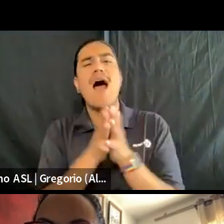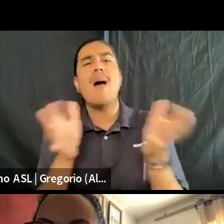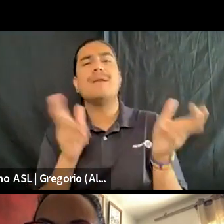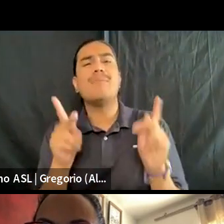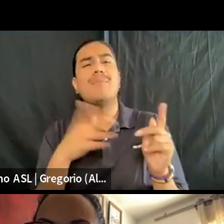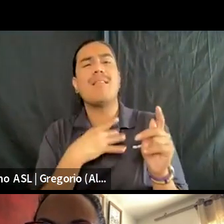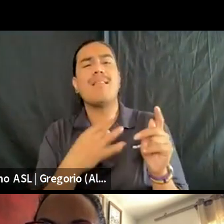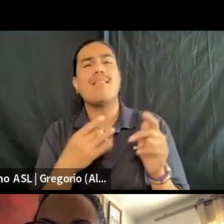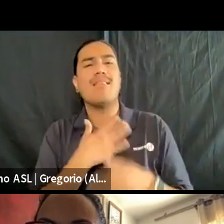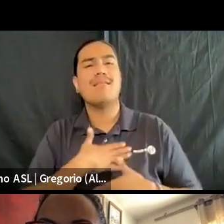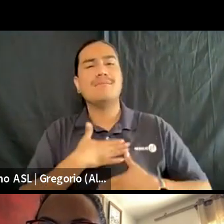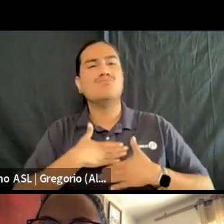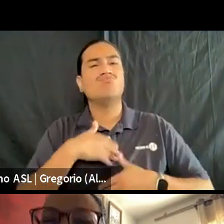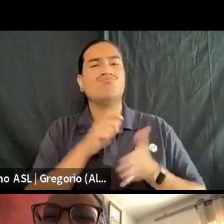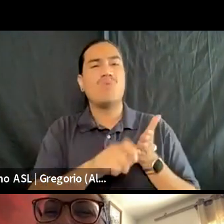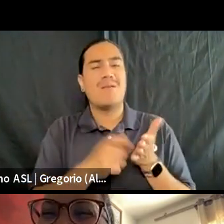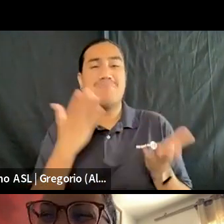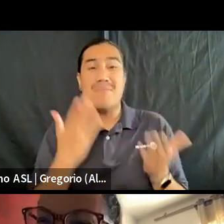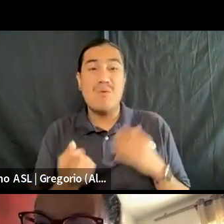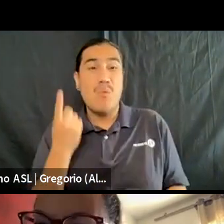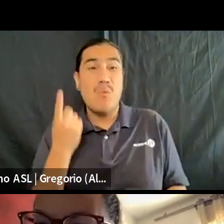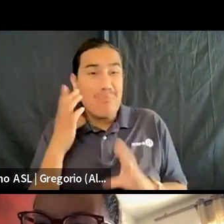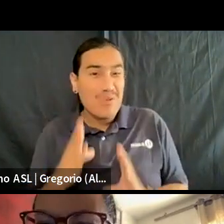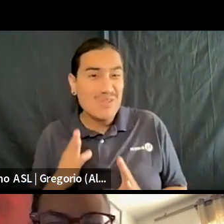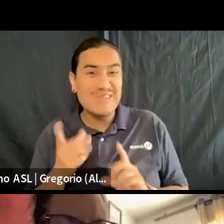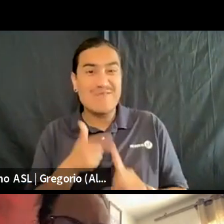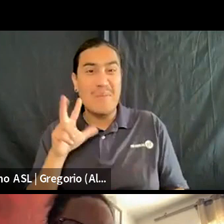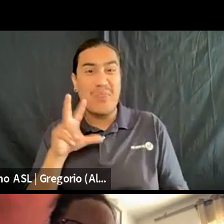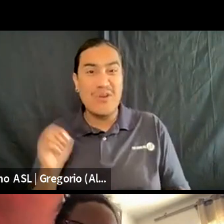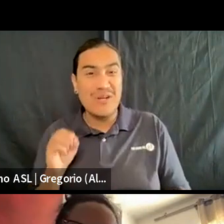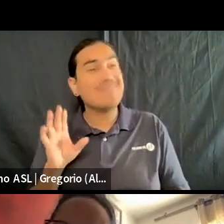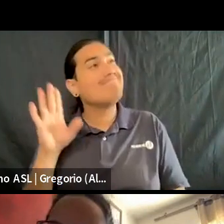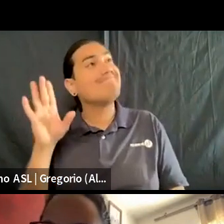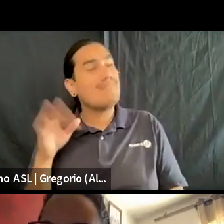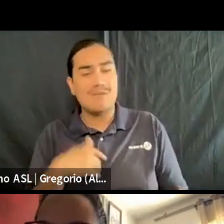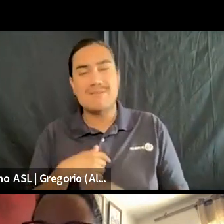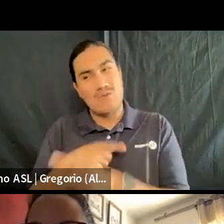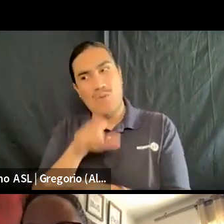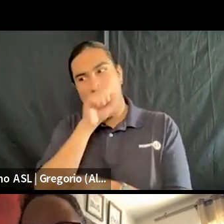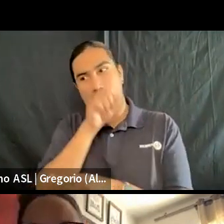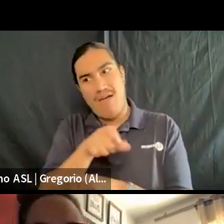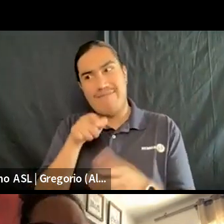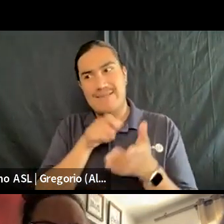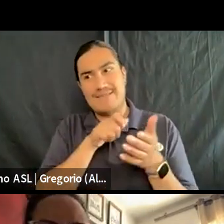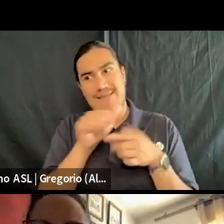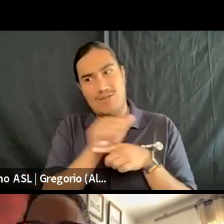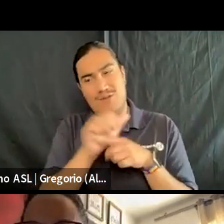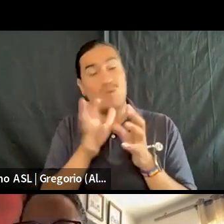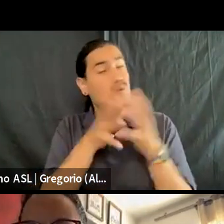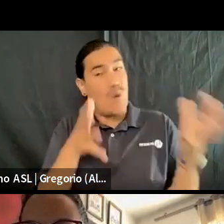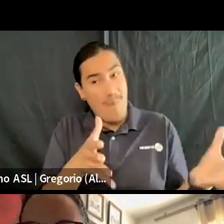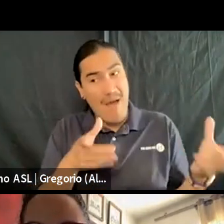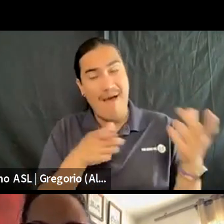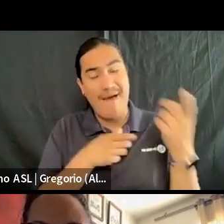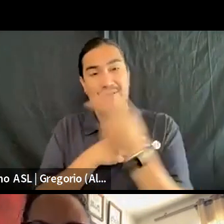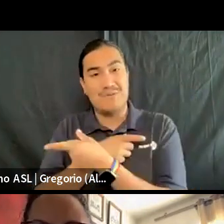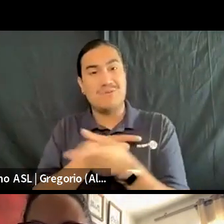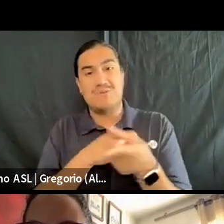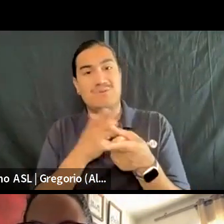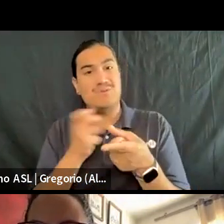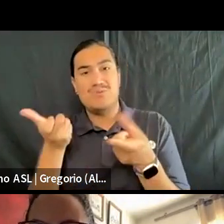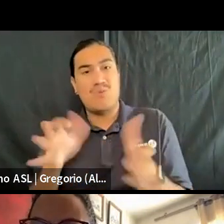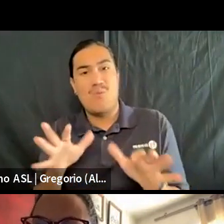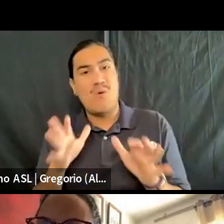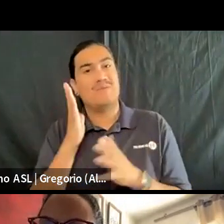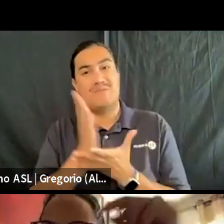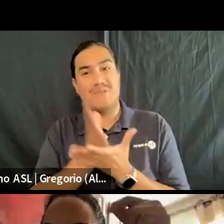Maybe one person raises their hand out of 30. And I said, well, you're gonna love this exercise so much, you won't want to stop